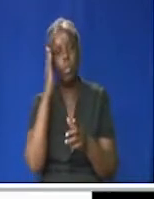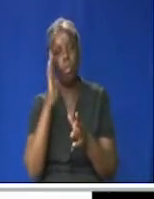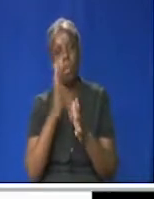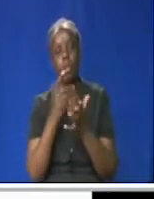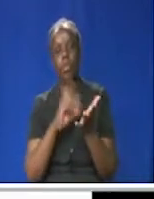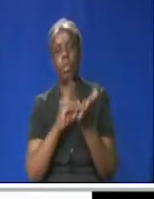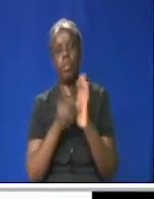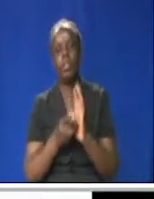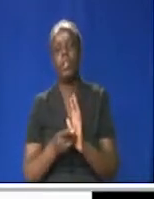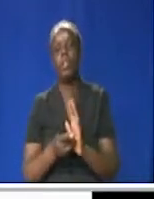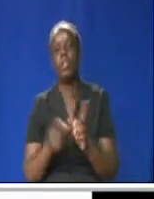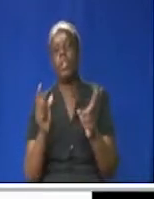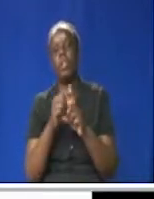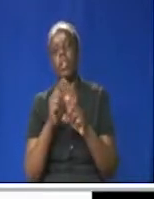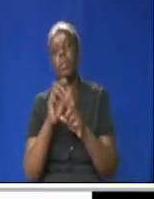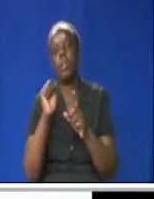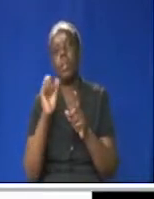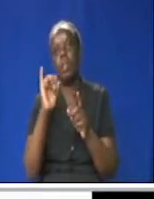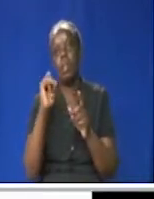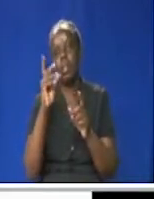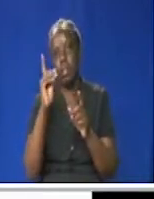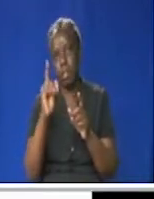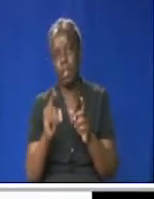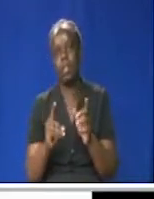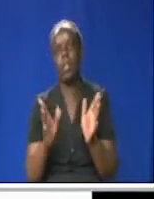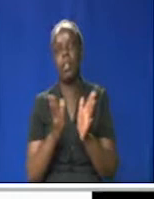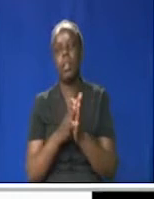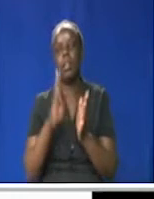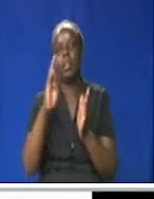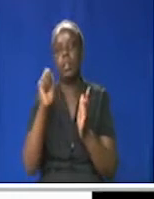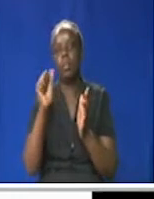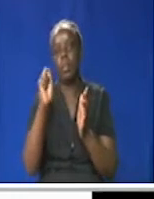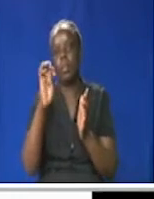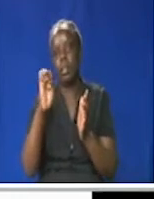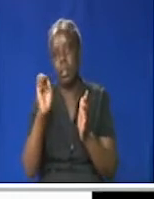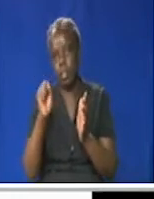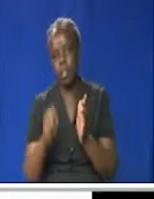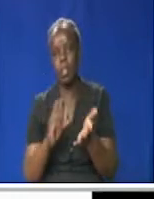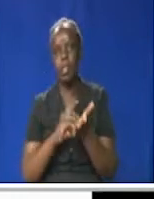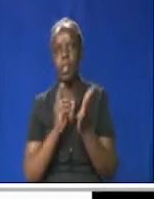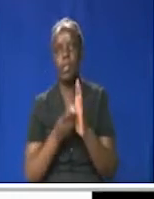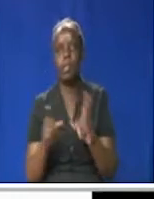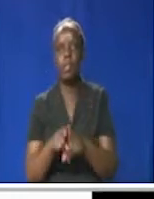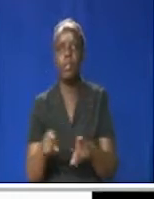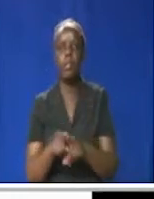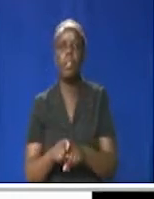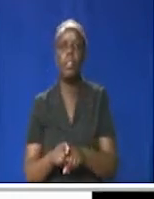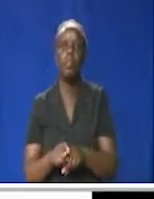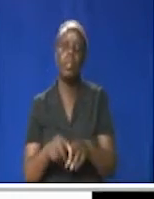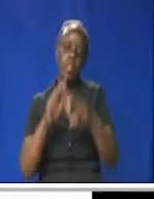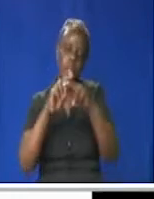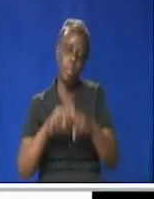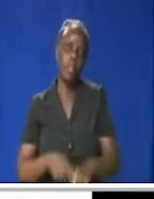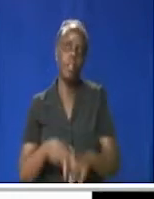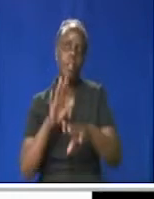define acids and bases. And the definitions of acids and bases depends